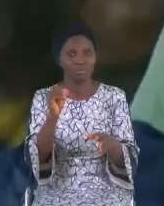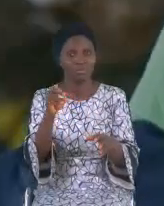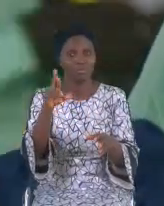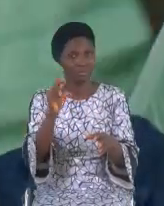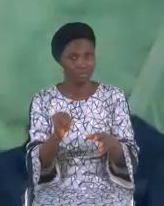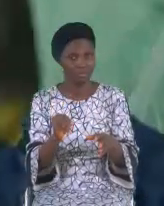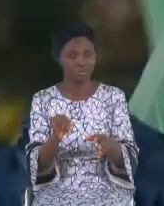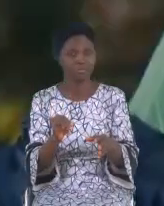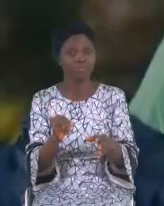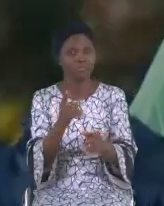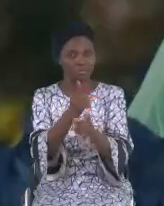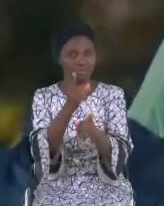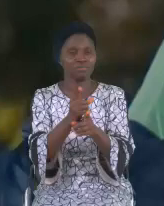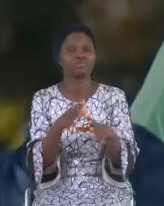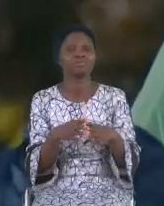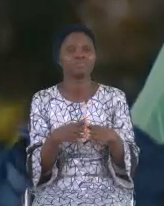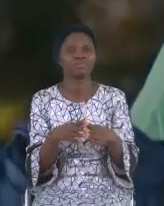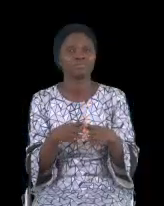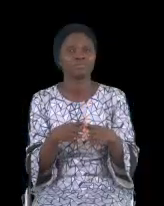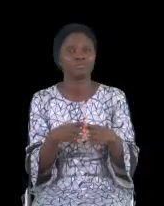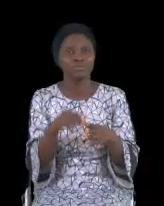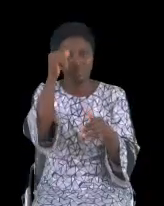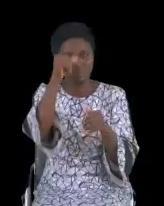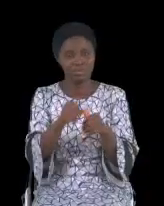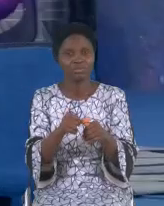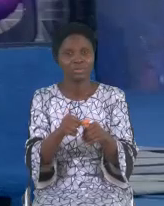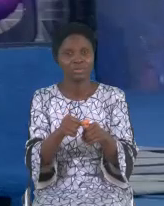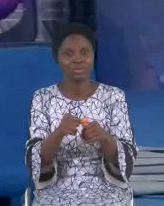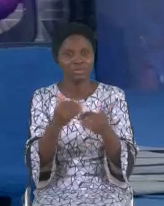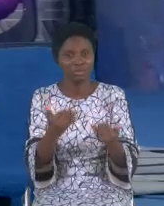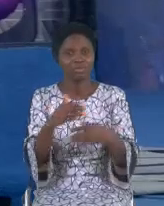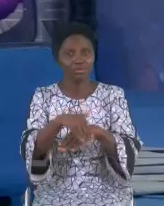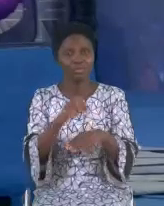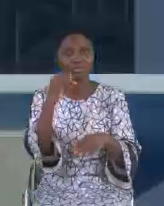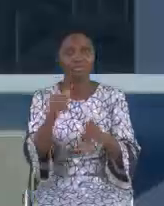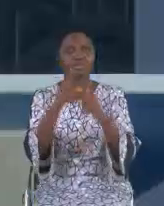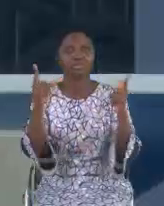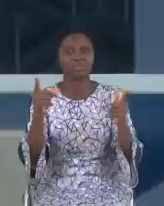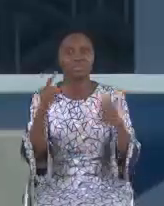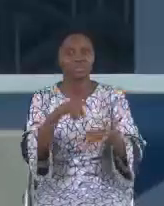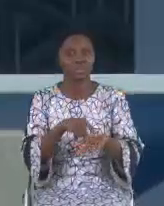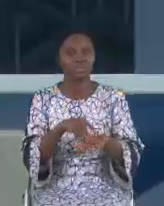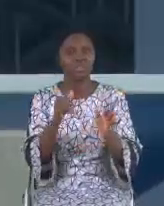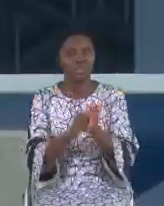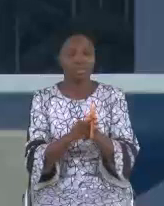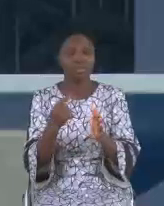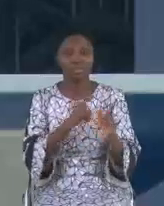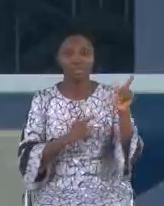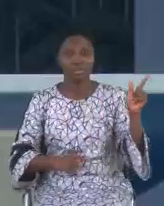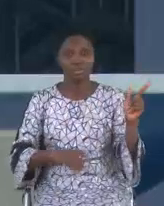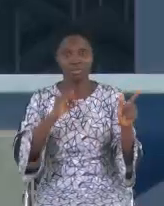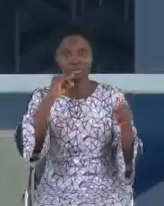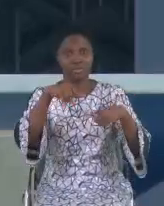tonight is a great night that God is going to do something in your life. Your mountains are going to roll